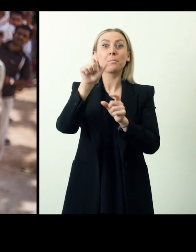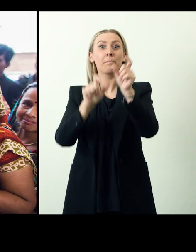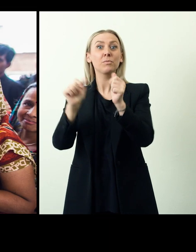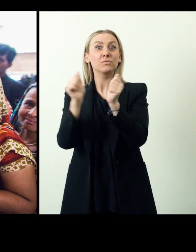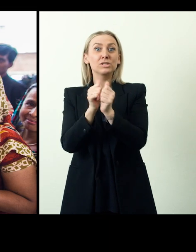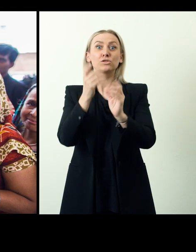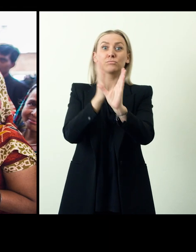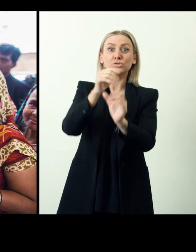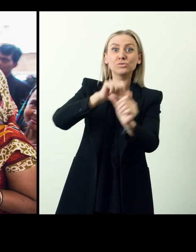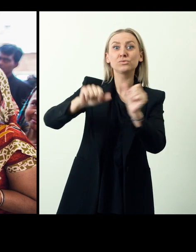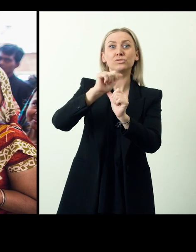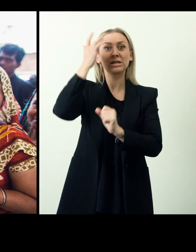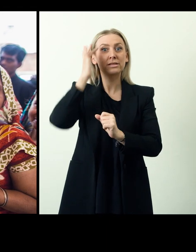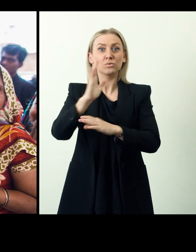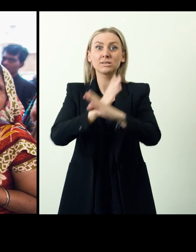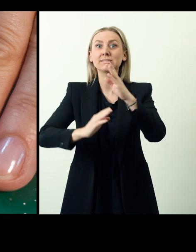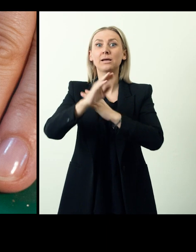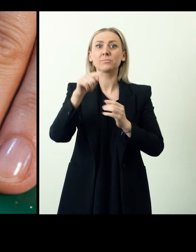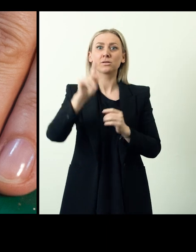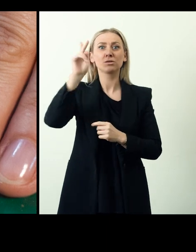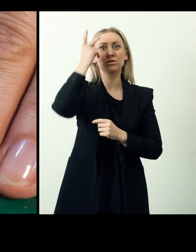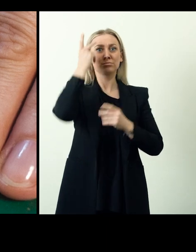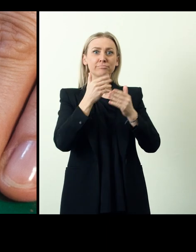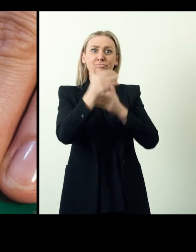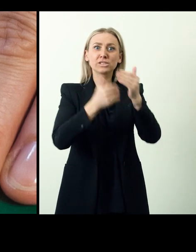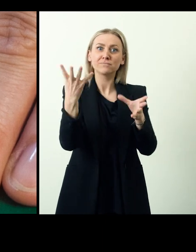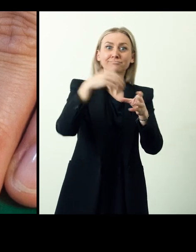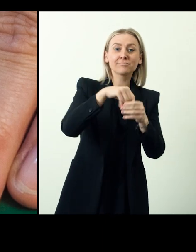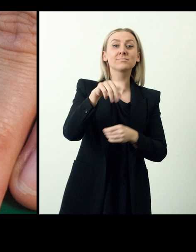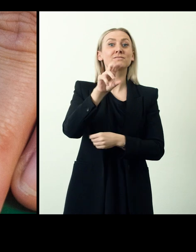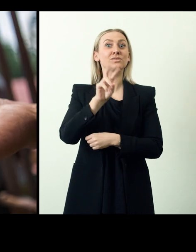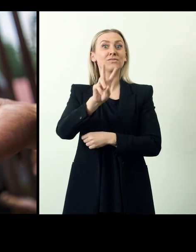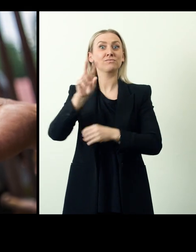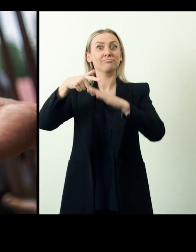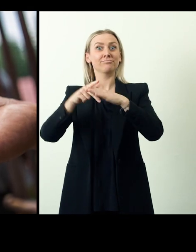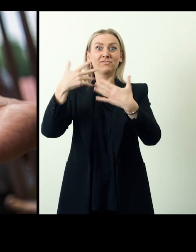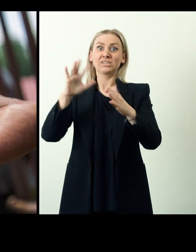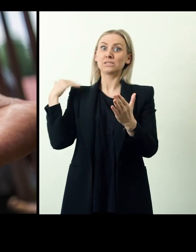accessible toolkit for the participation of people with psychosocial and intellectual disabilities